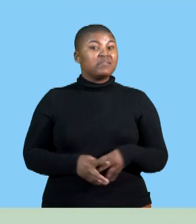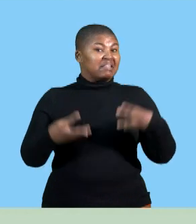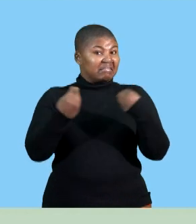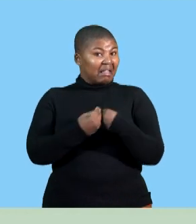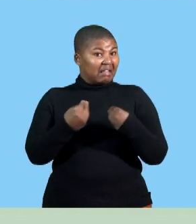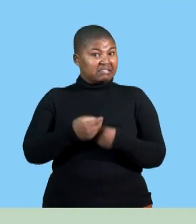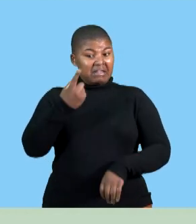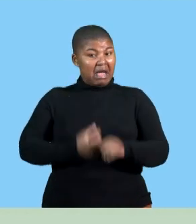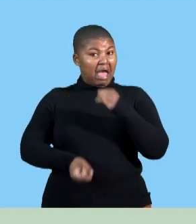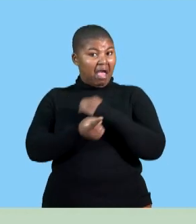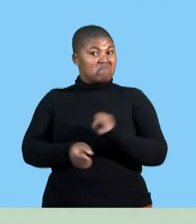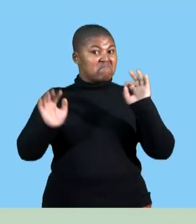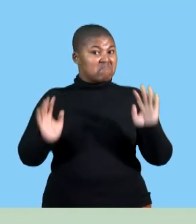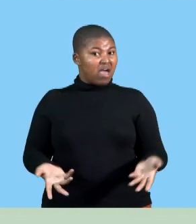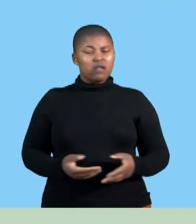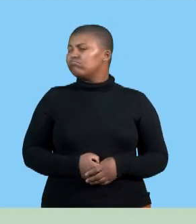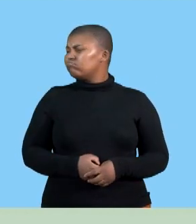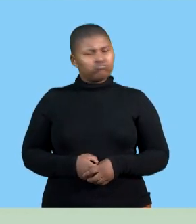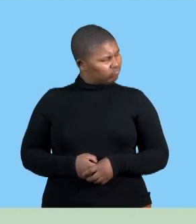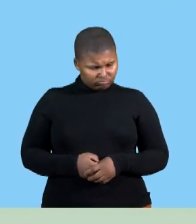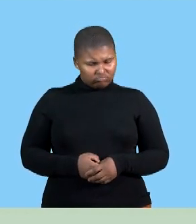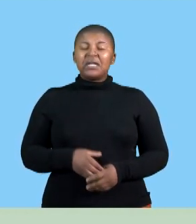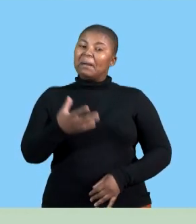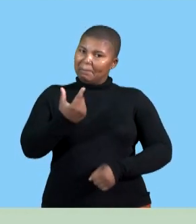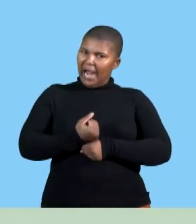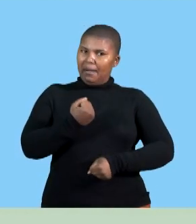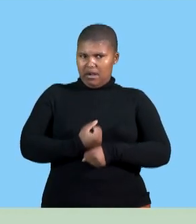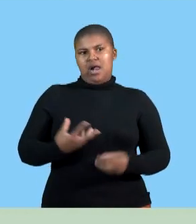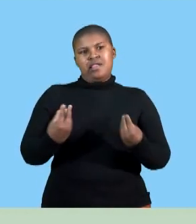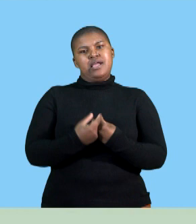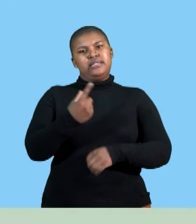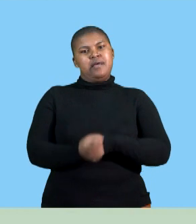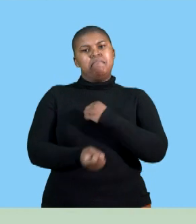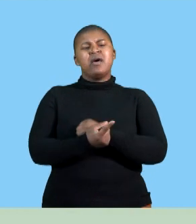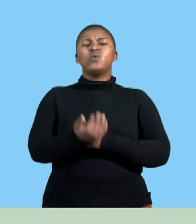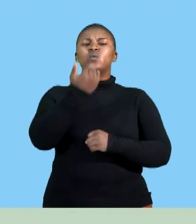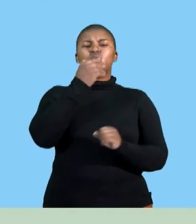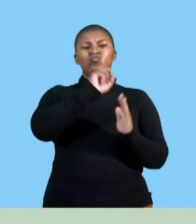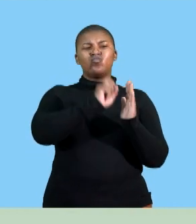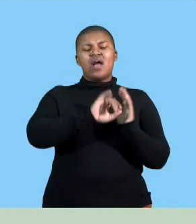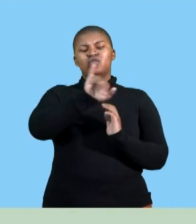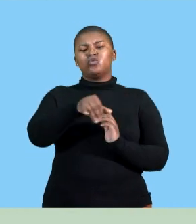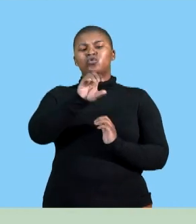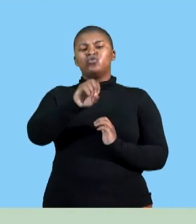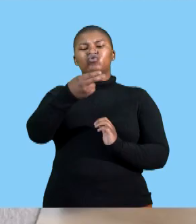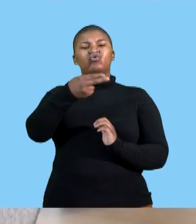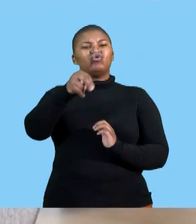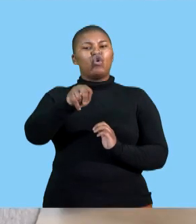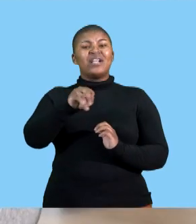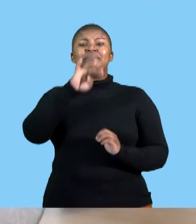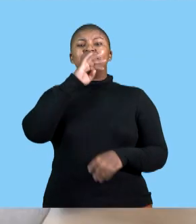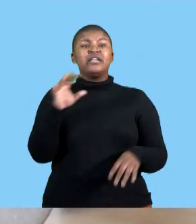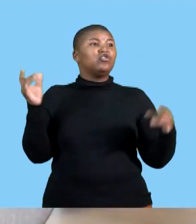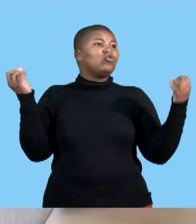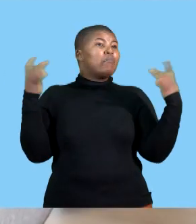happen. Things are made to happen. So this is a quote by John F. Kennedy. So basically he says,